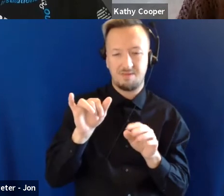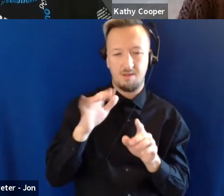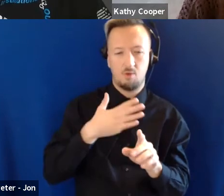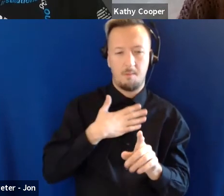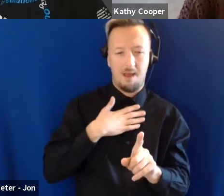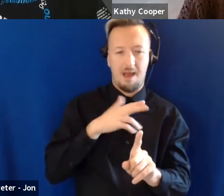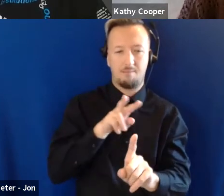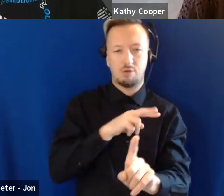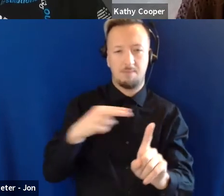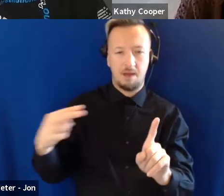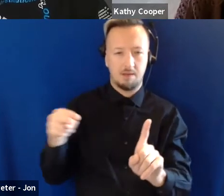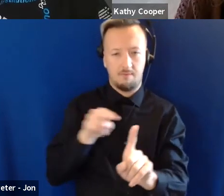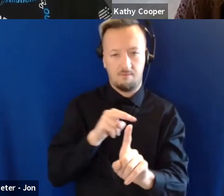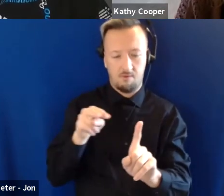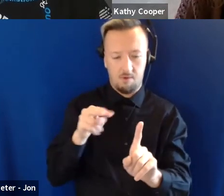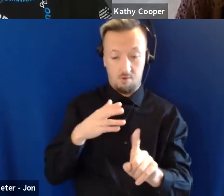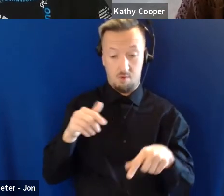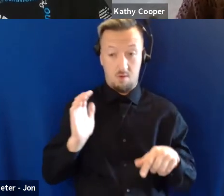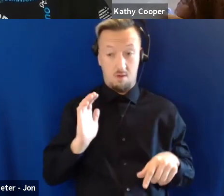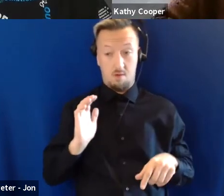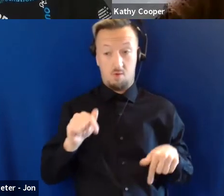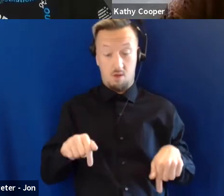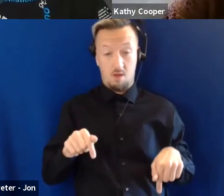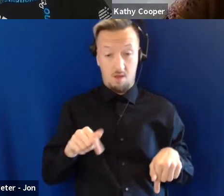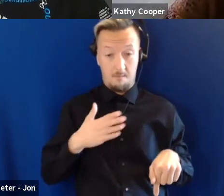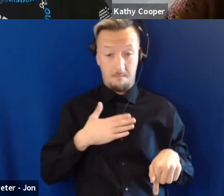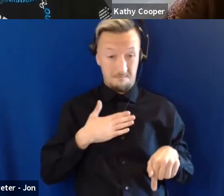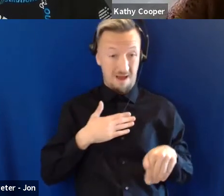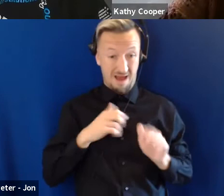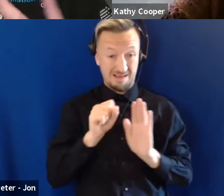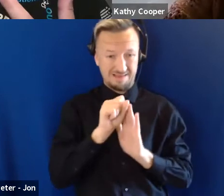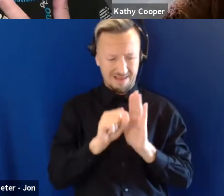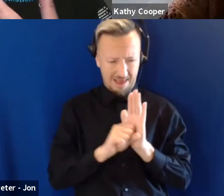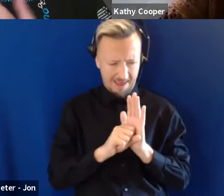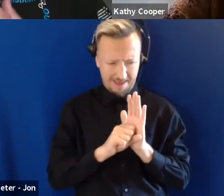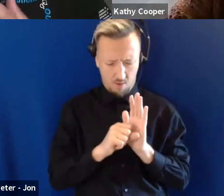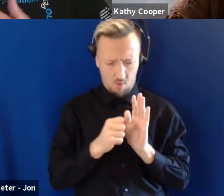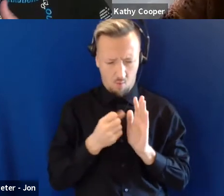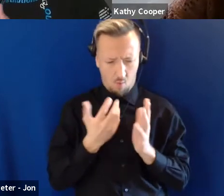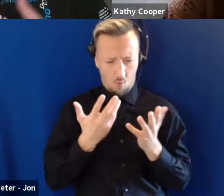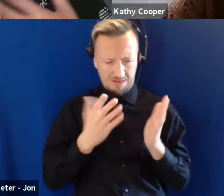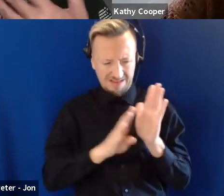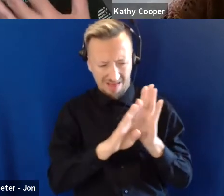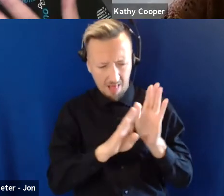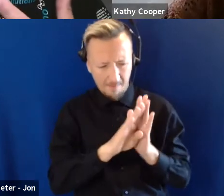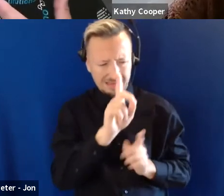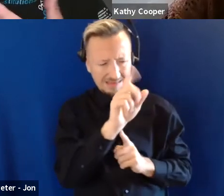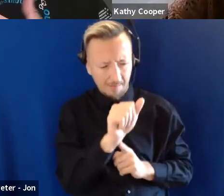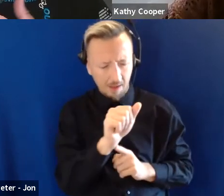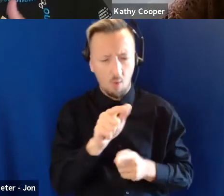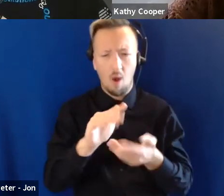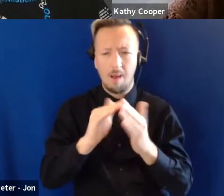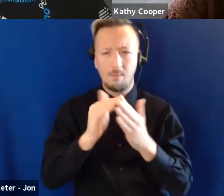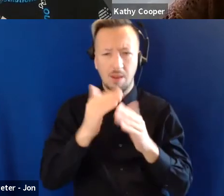perspective on, in our state, what does the developmental disabilities or the community mental health